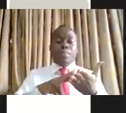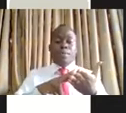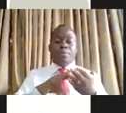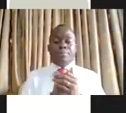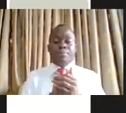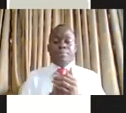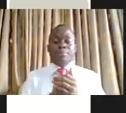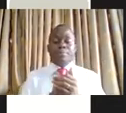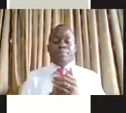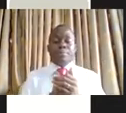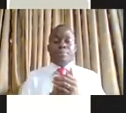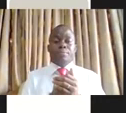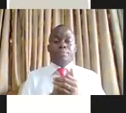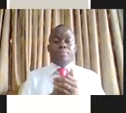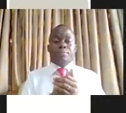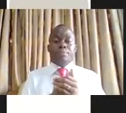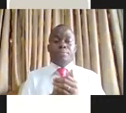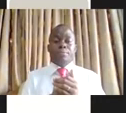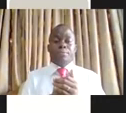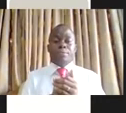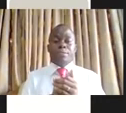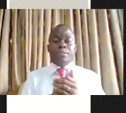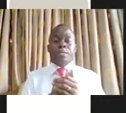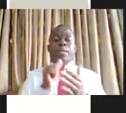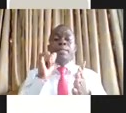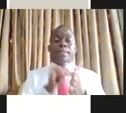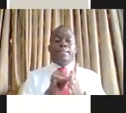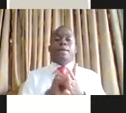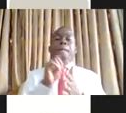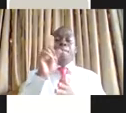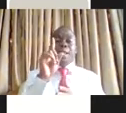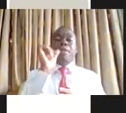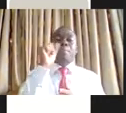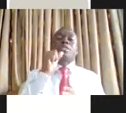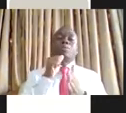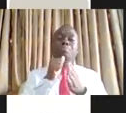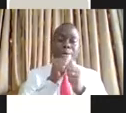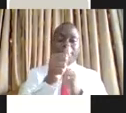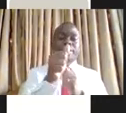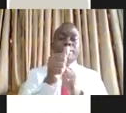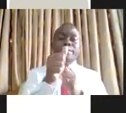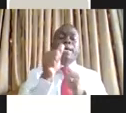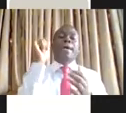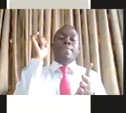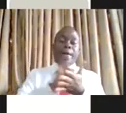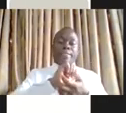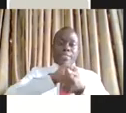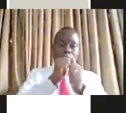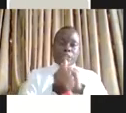Division of Revenue Act passed by Parliament. Now, this amendment